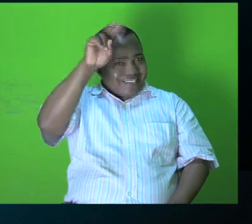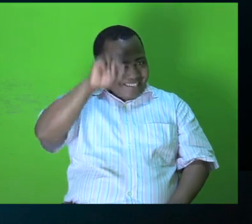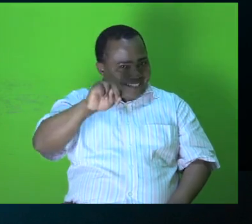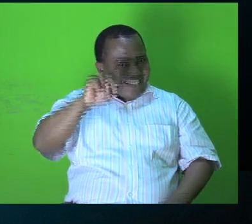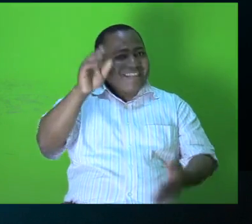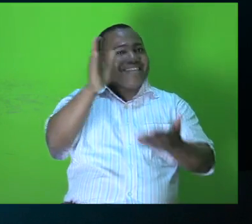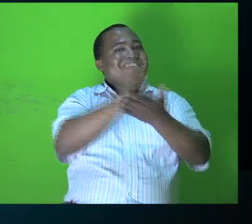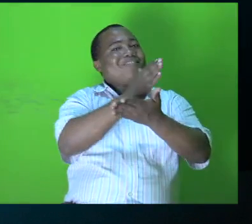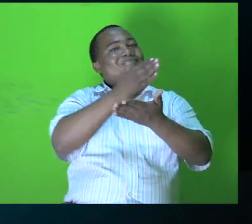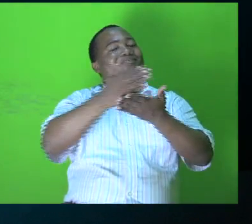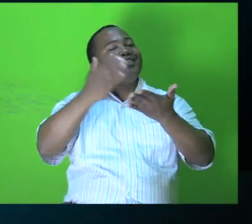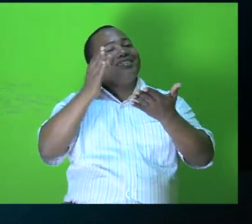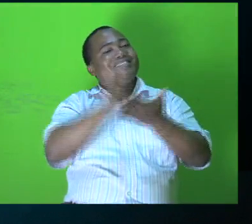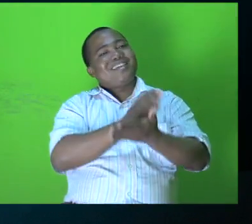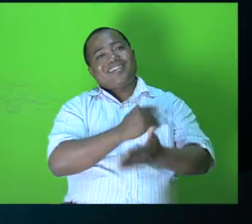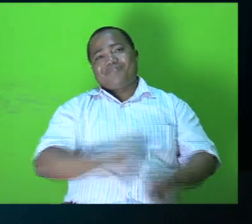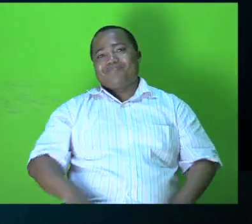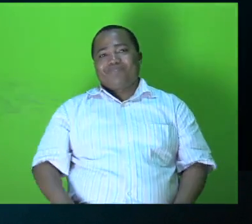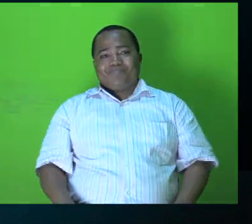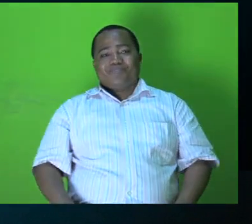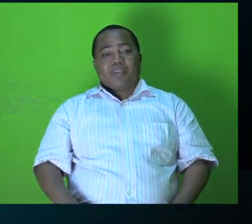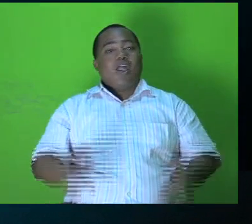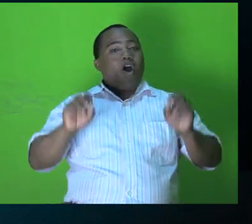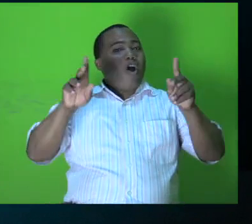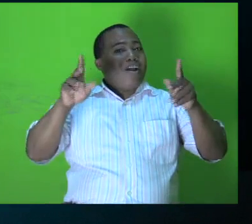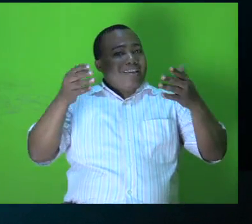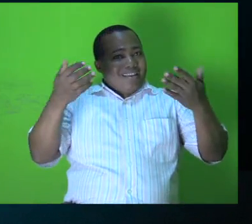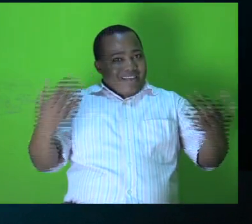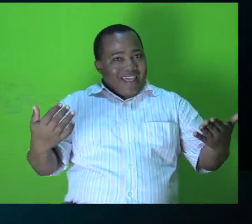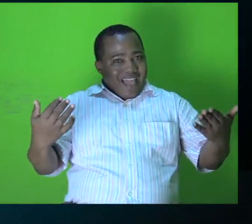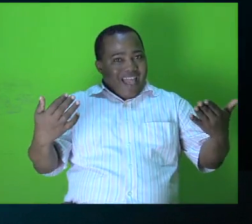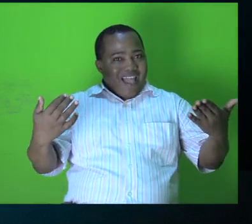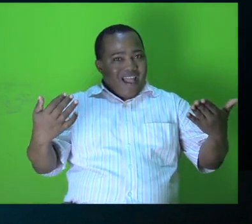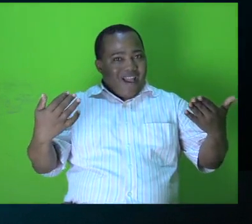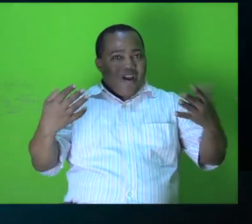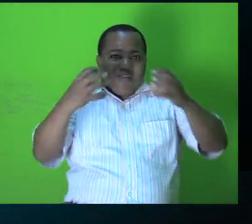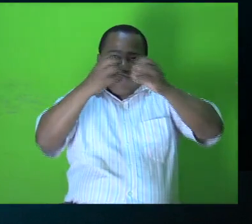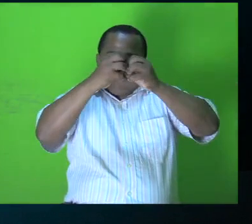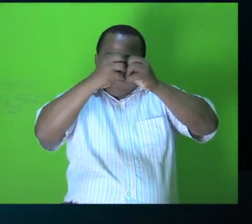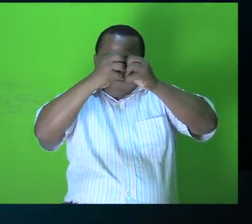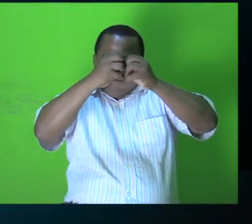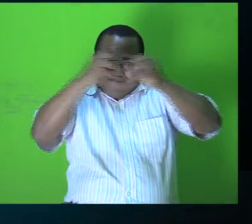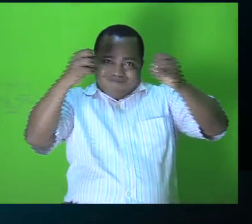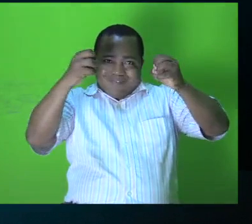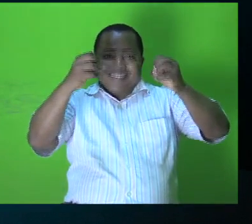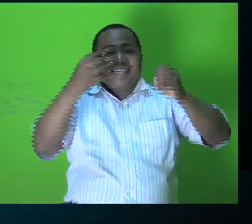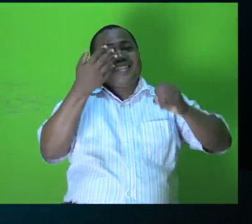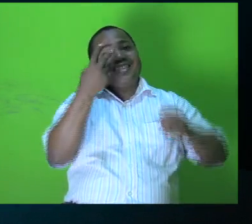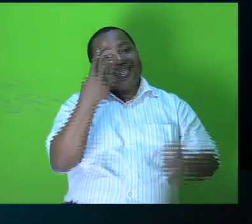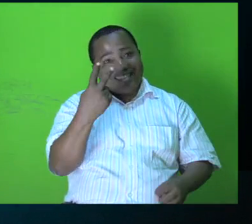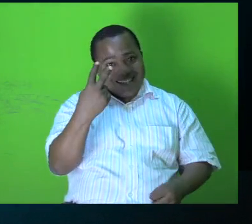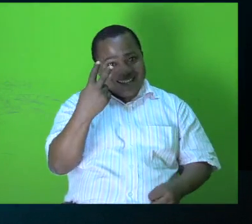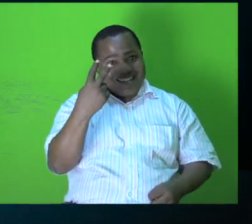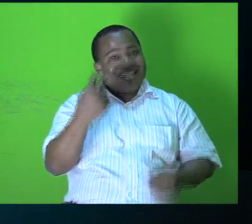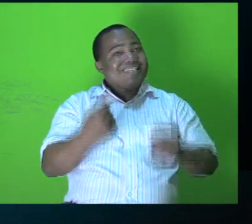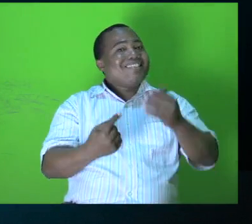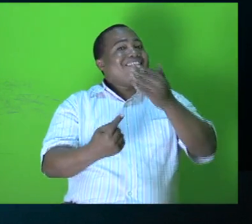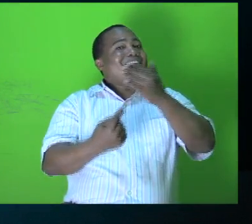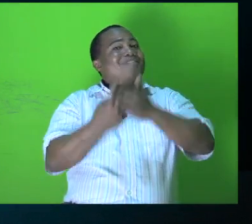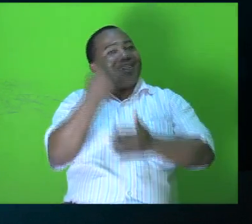So now, the two daughter cells enter in